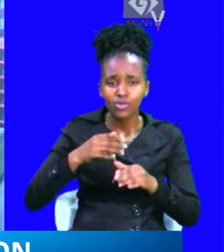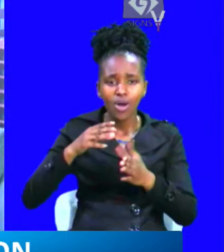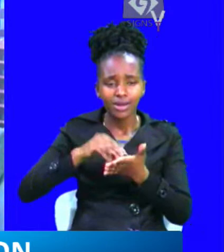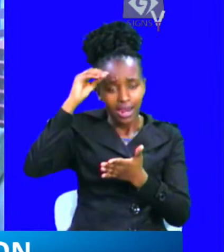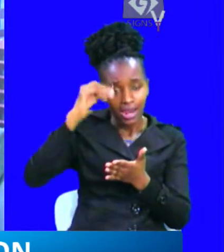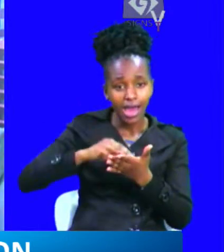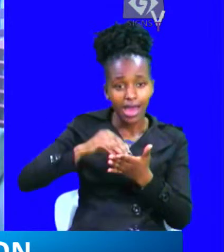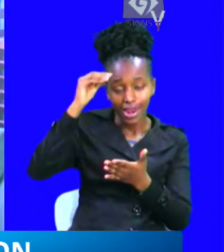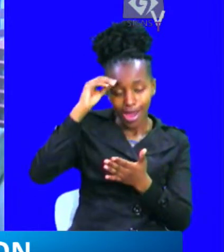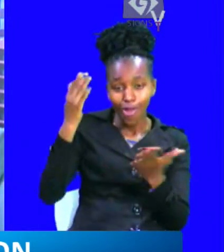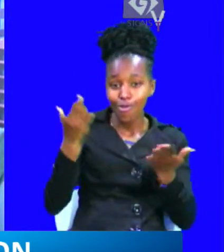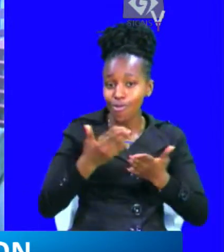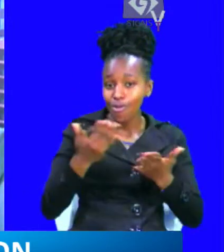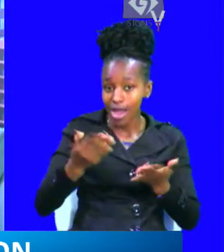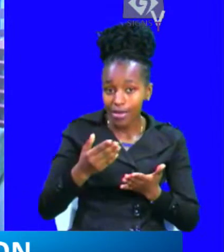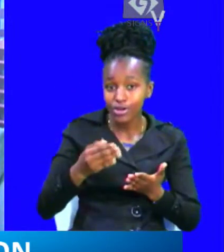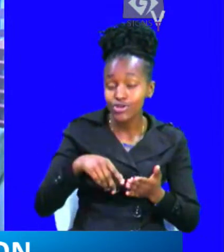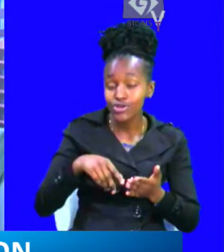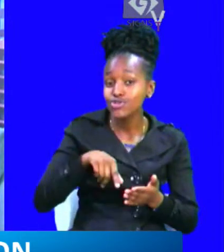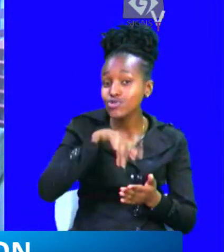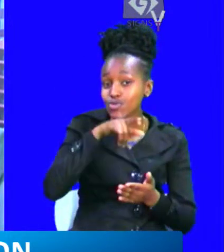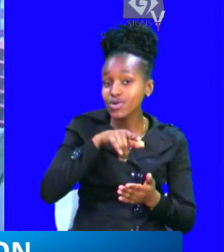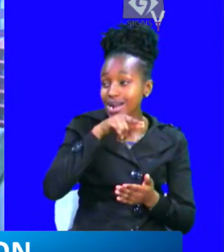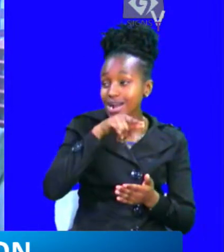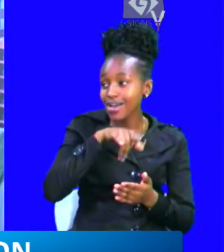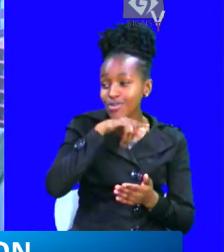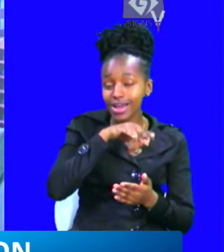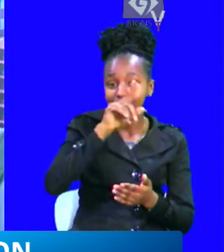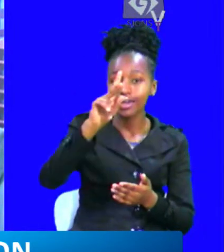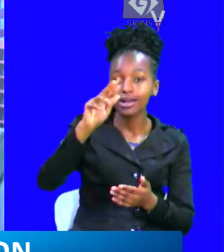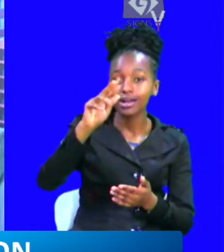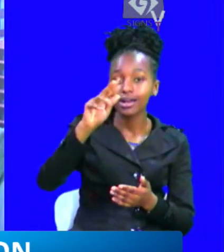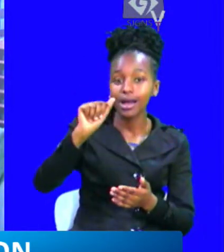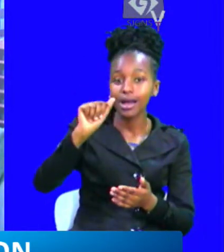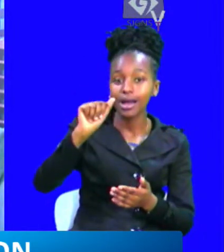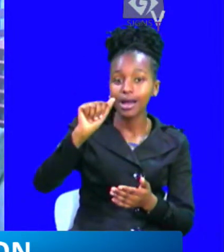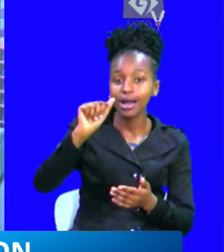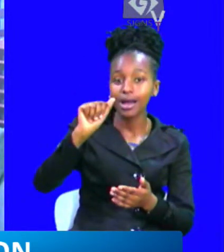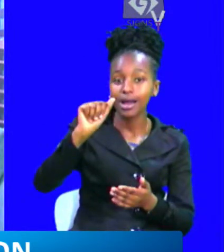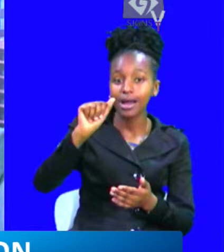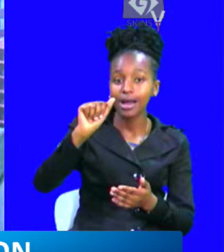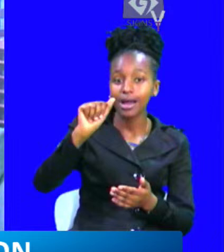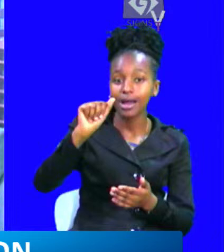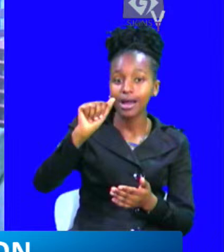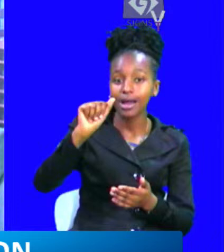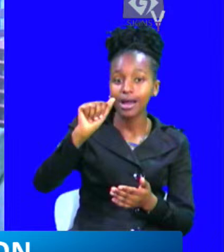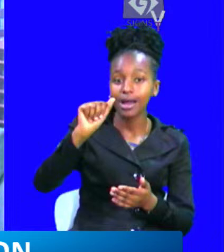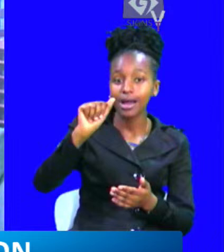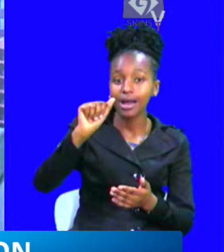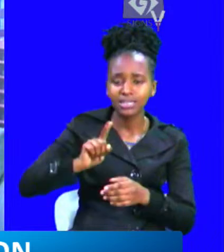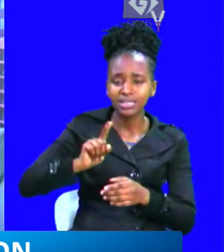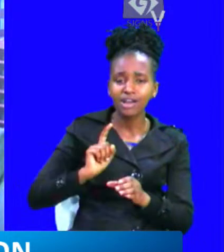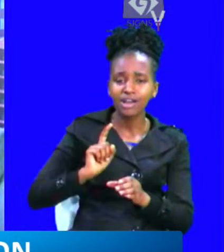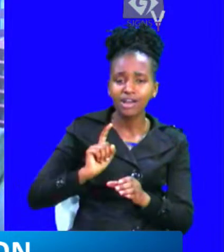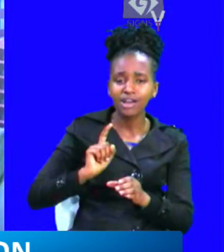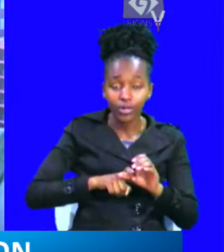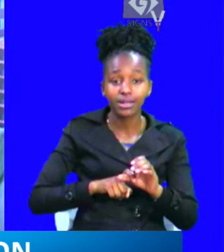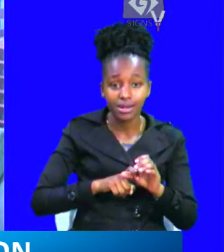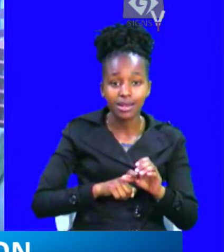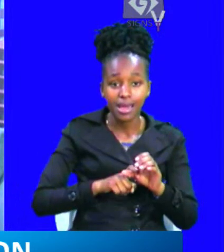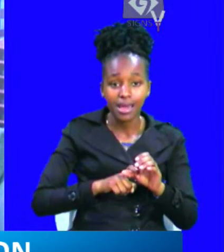was in this Kampala. I don't know if it was Baska, one of the Yes. buses. So you can Yes. imagine our travel